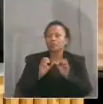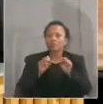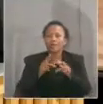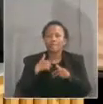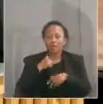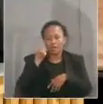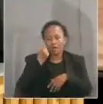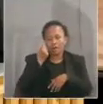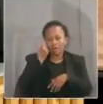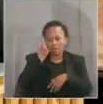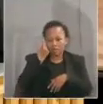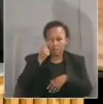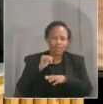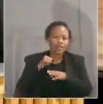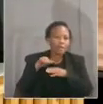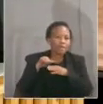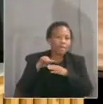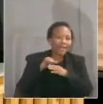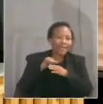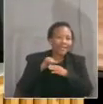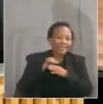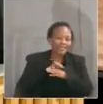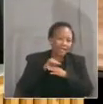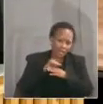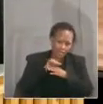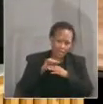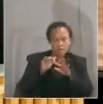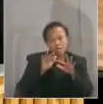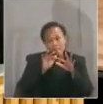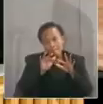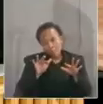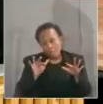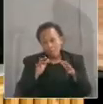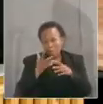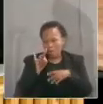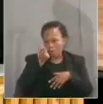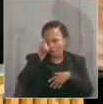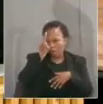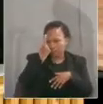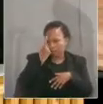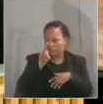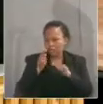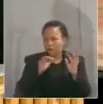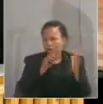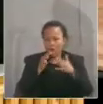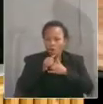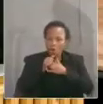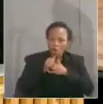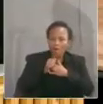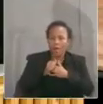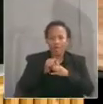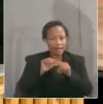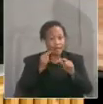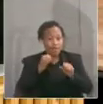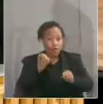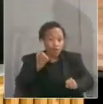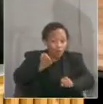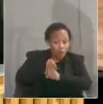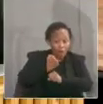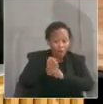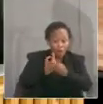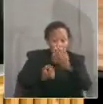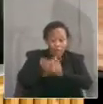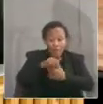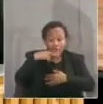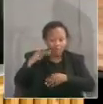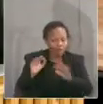practically how that would work. I understand what you're saying about giving guidance, but practically, how would that work? How often would they meet,